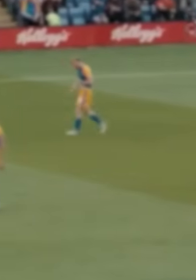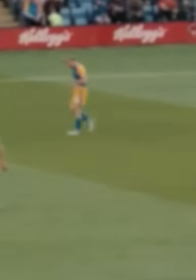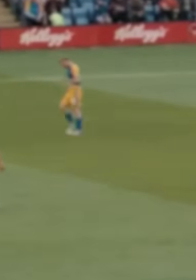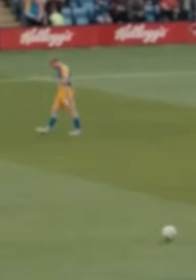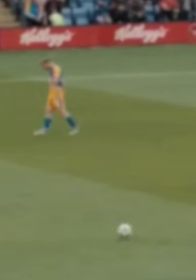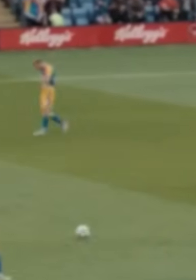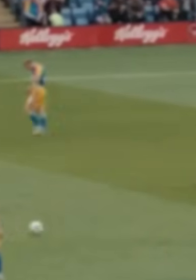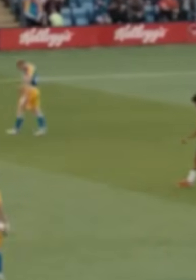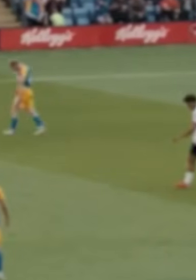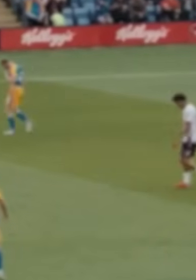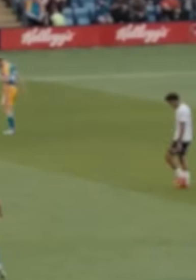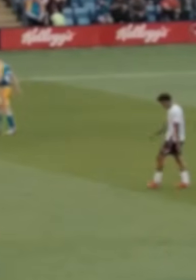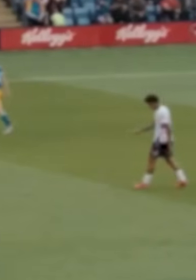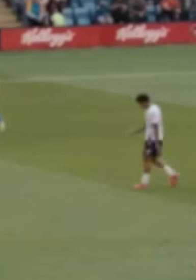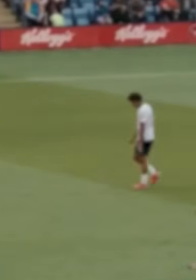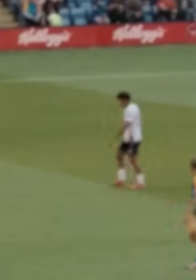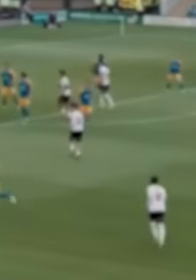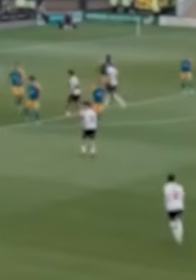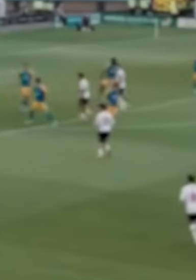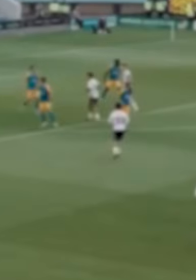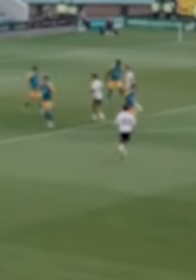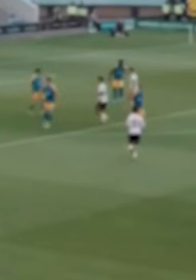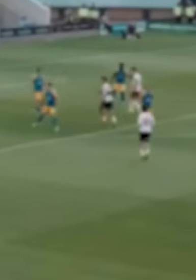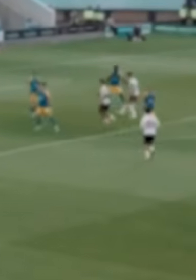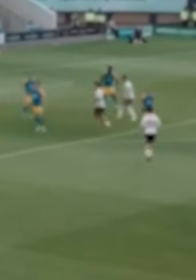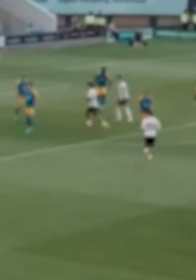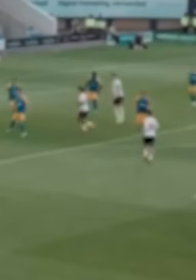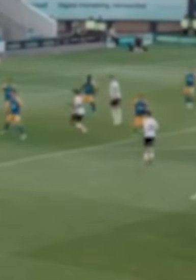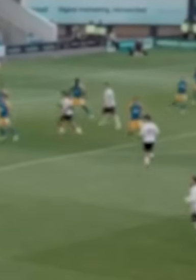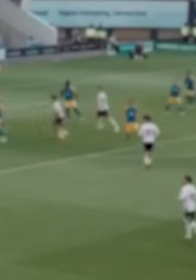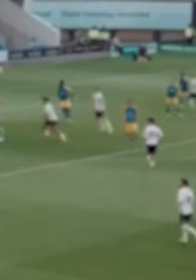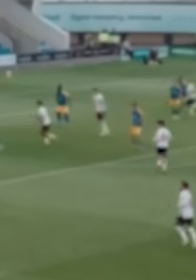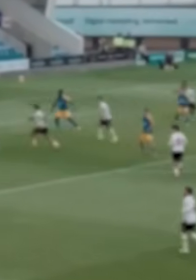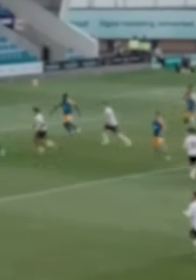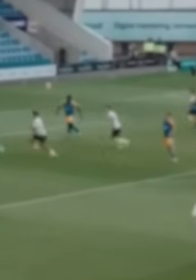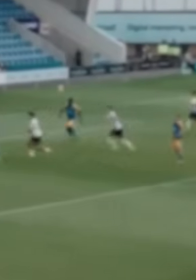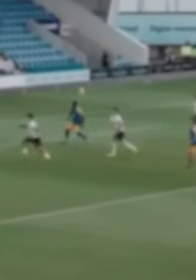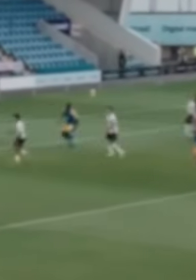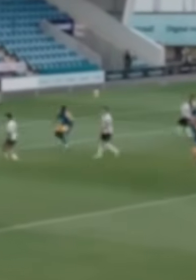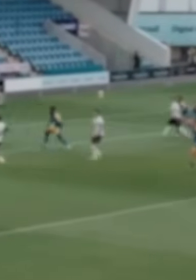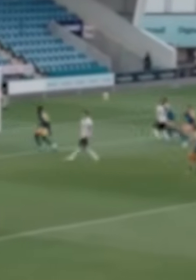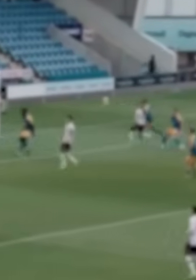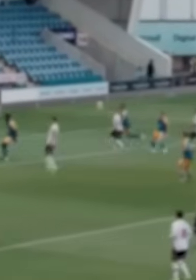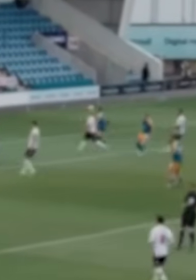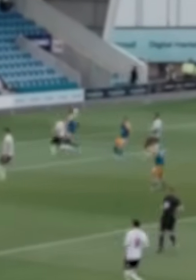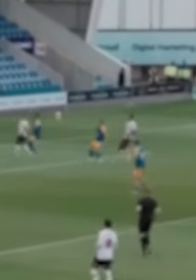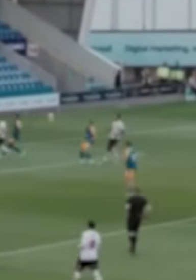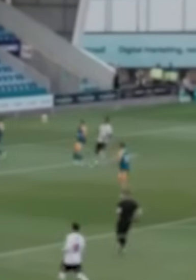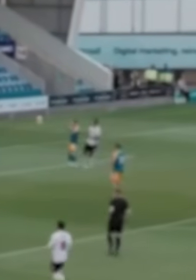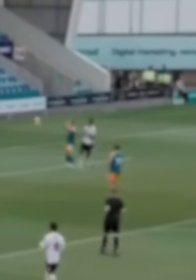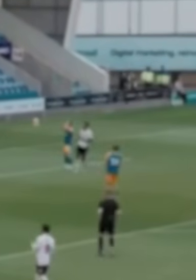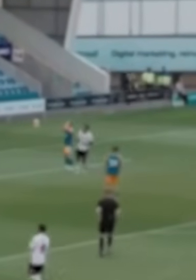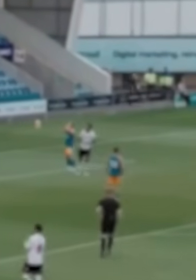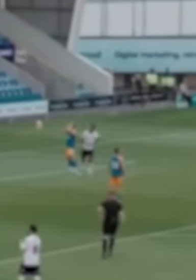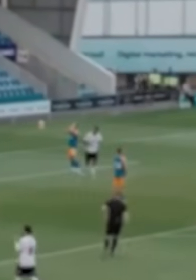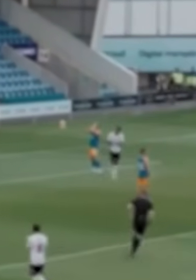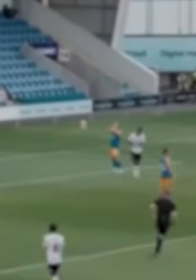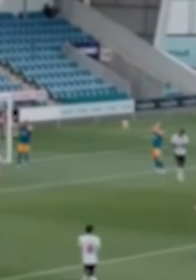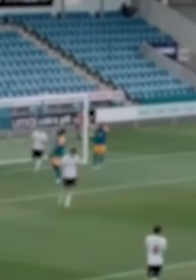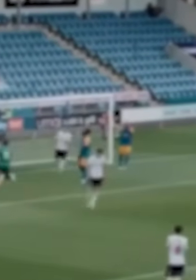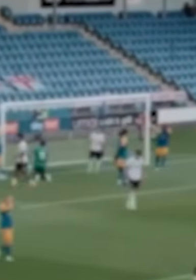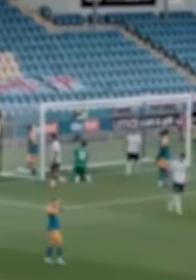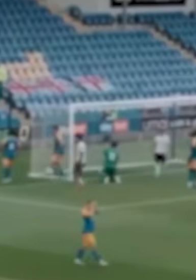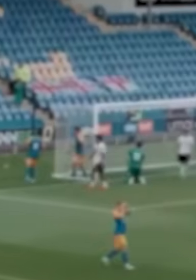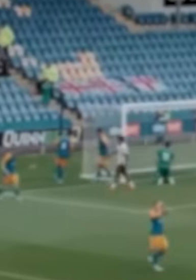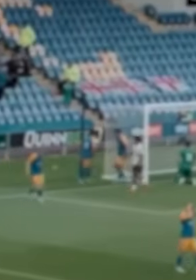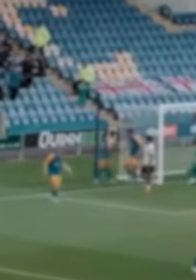a transfer worth 1.9 million Barbados dollars from Austrian side Rapid Vienna. His move to Bolton made him one of